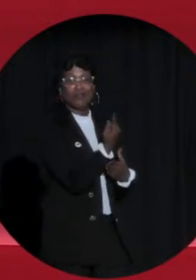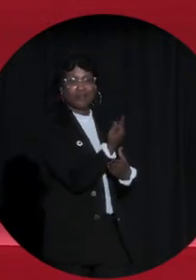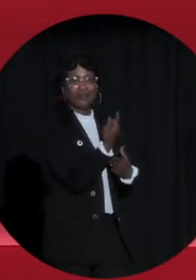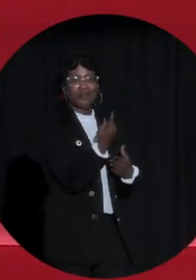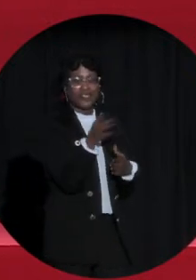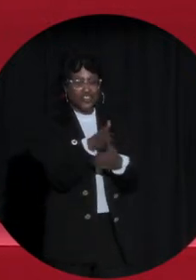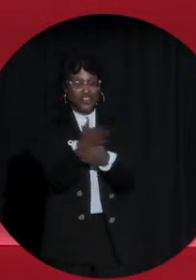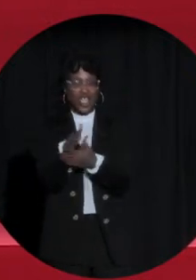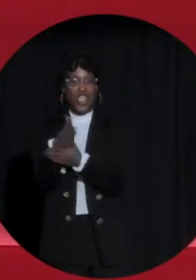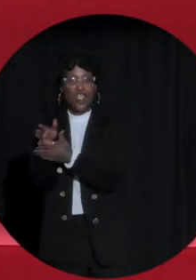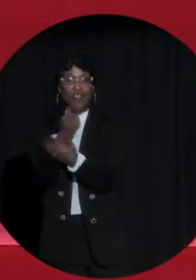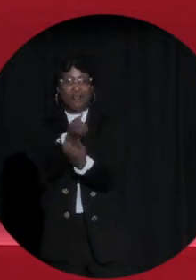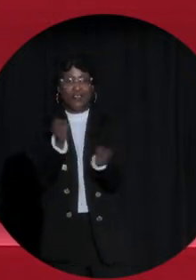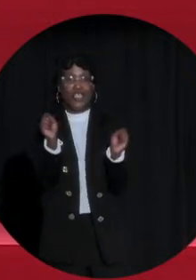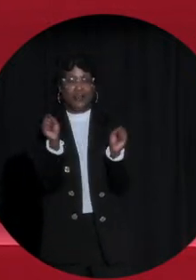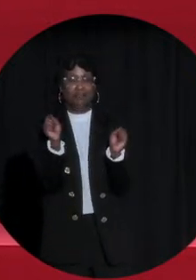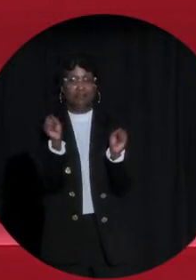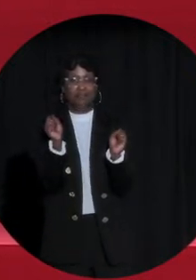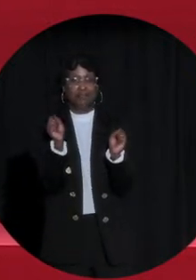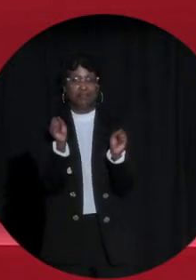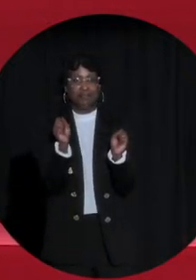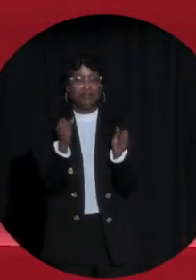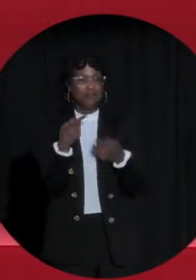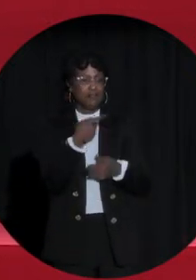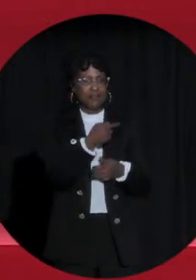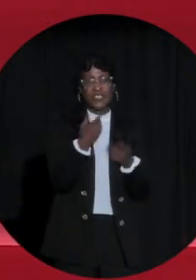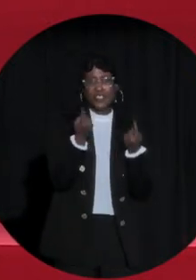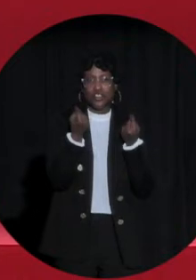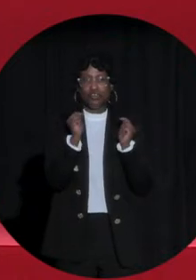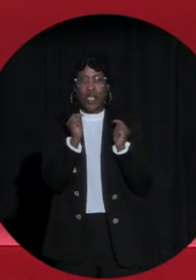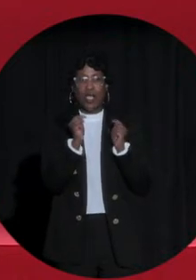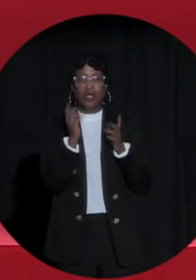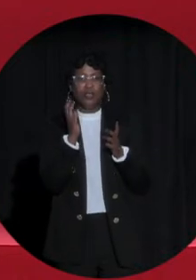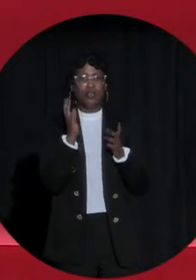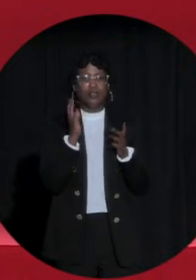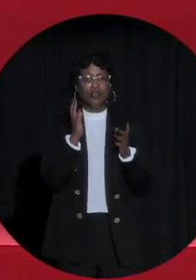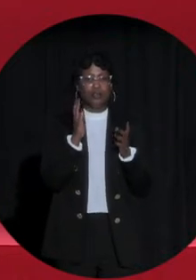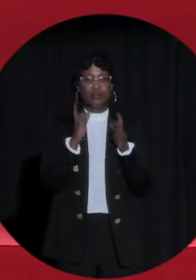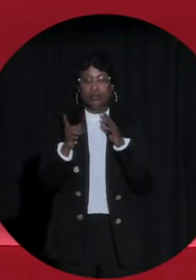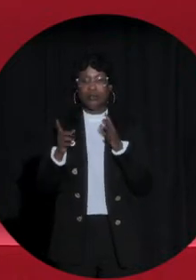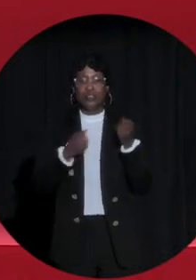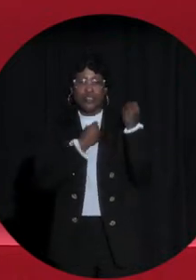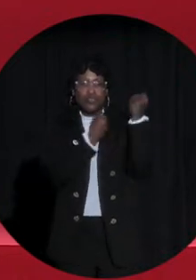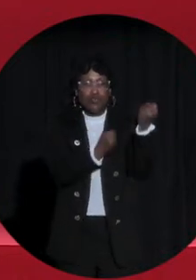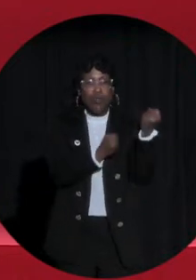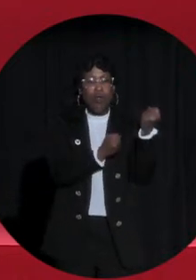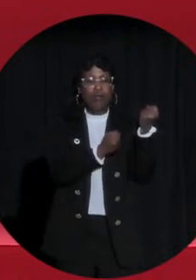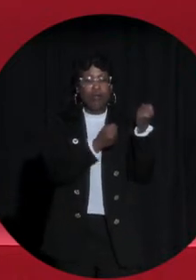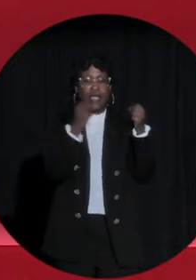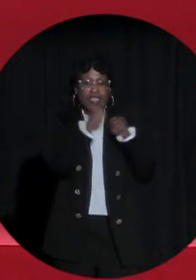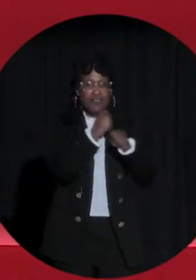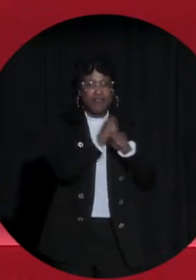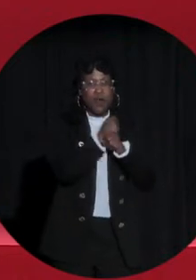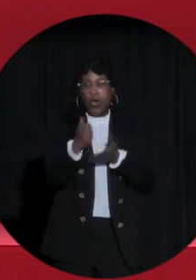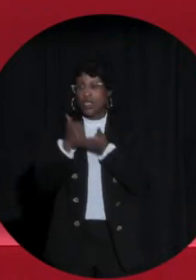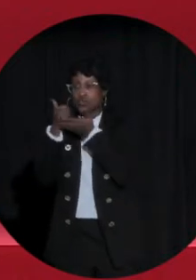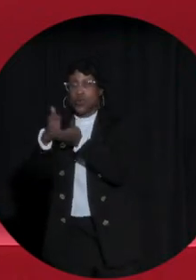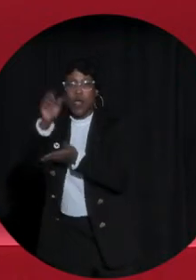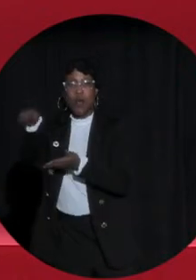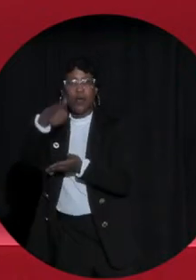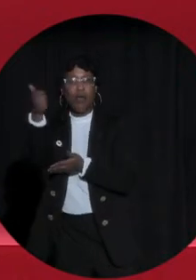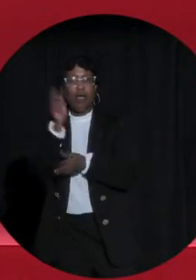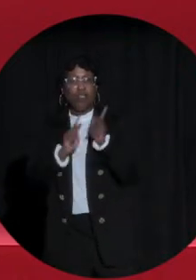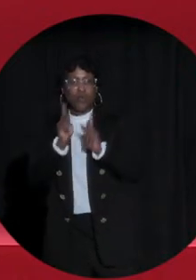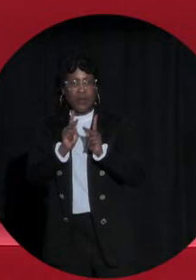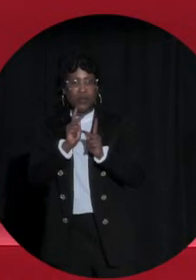rugged individualism or the narrow confines of her own concerns. She was strongest when she fought to help others experience